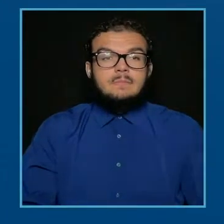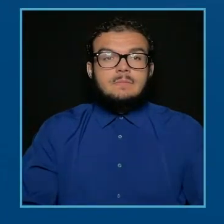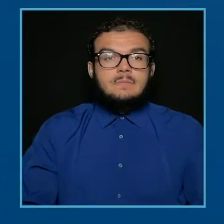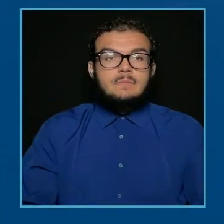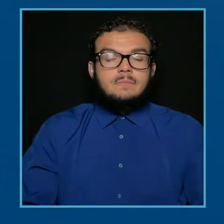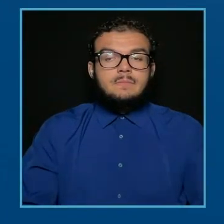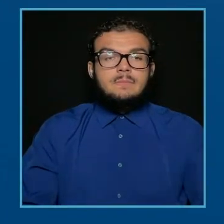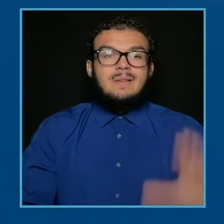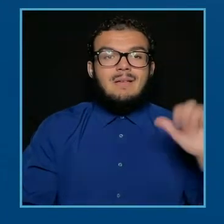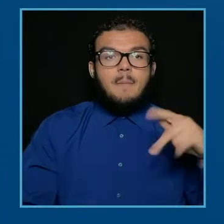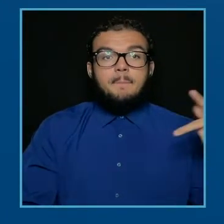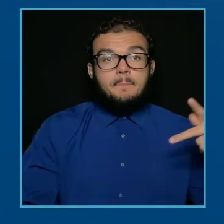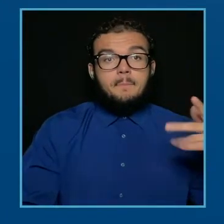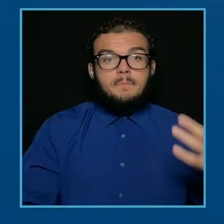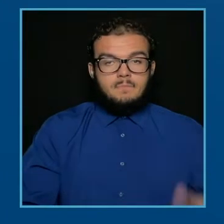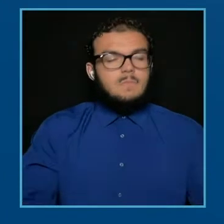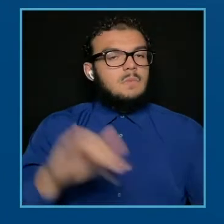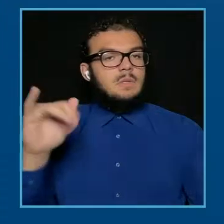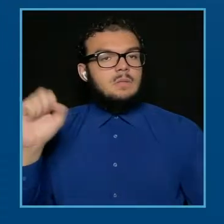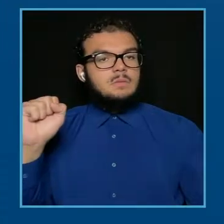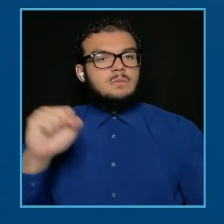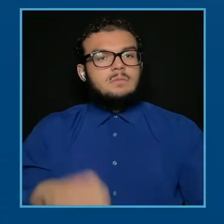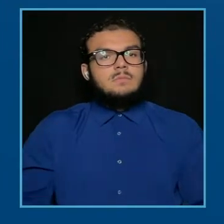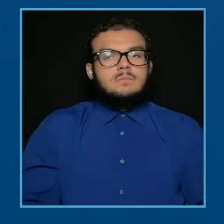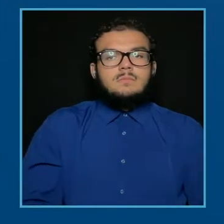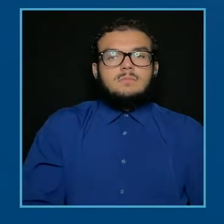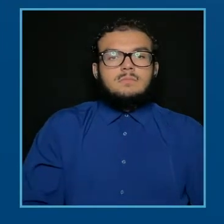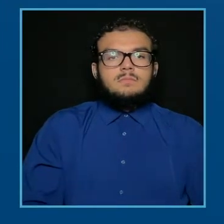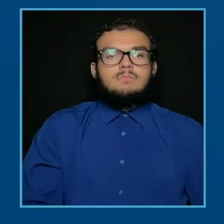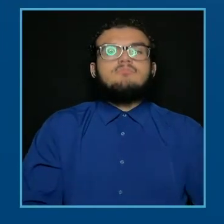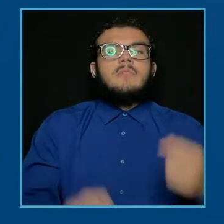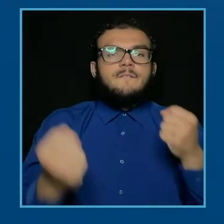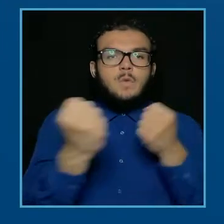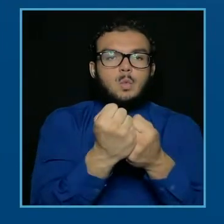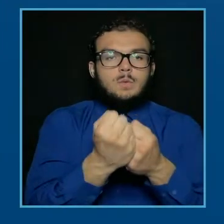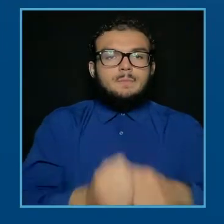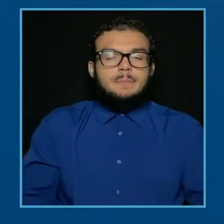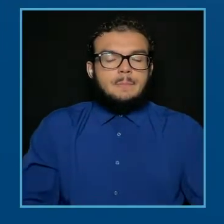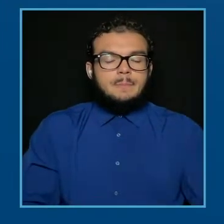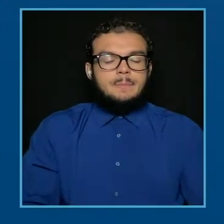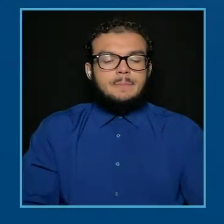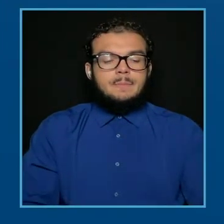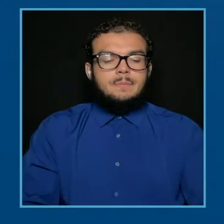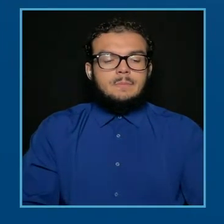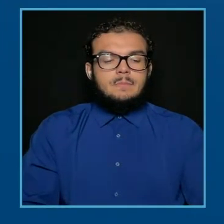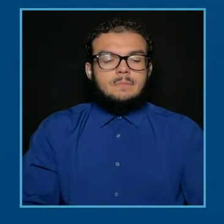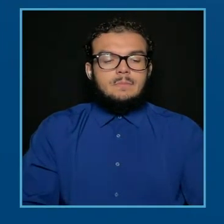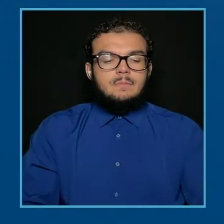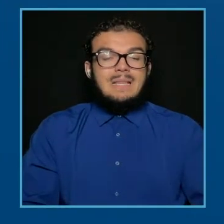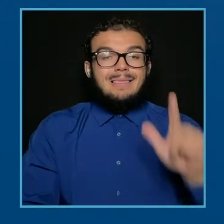Cap? Yes. Votes for. Mr. Lee?